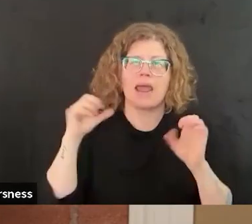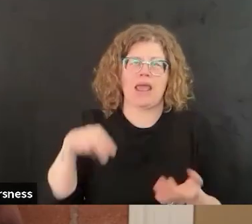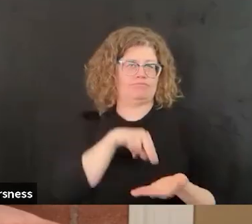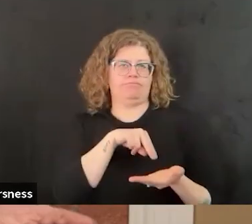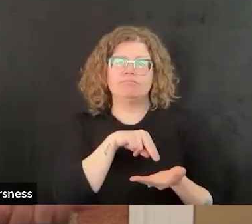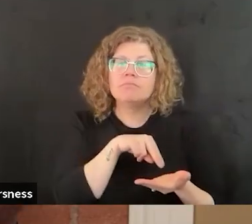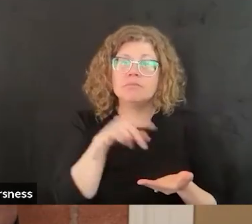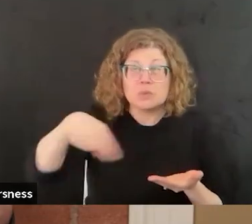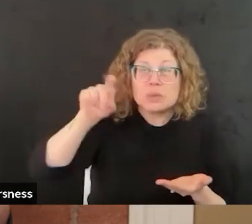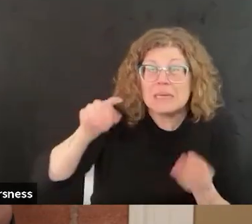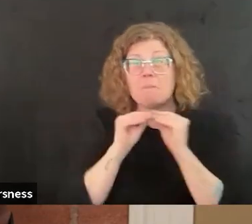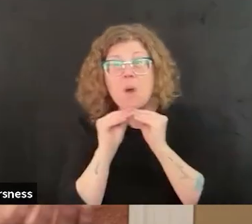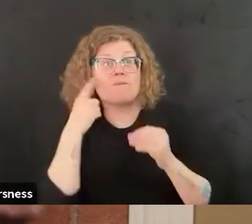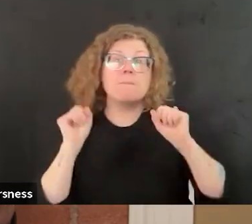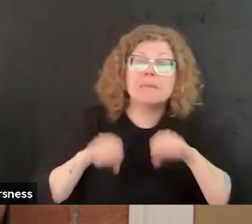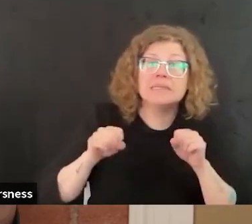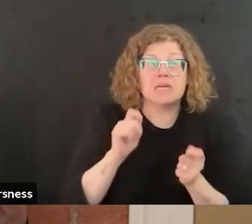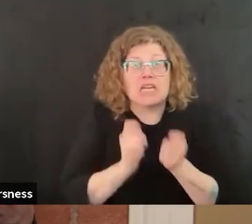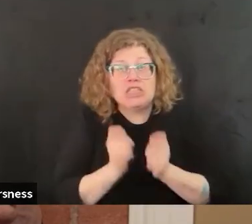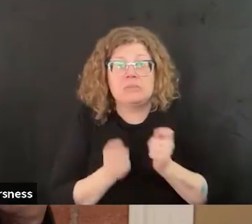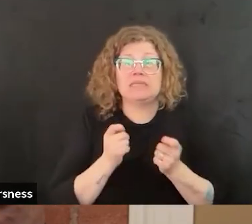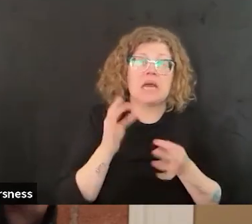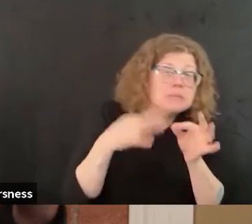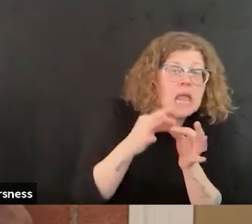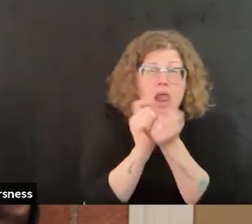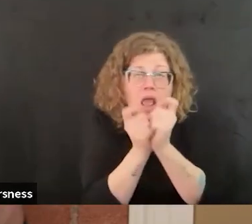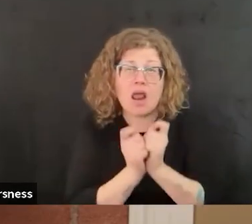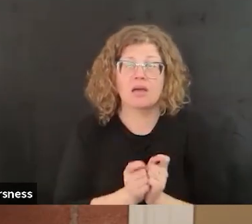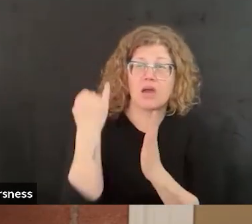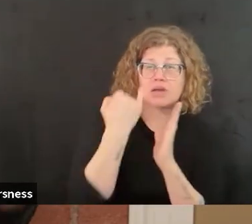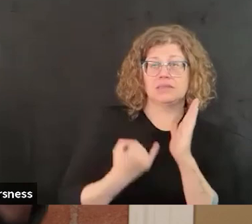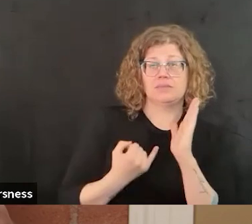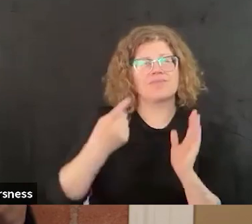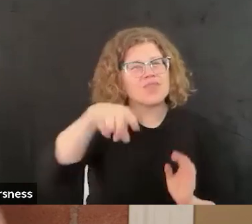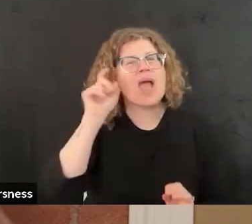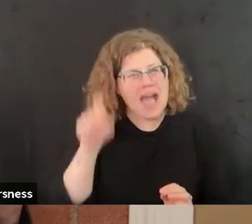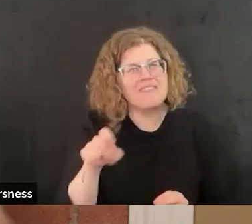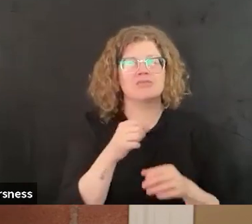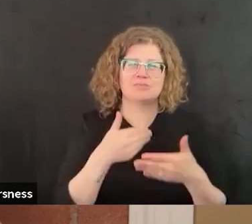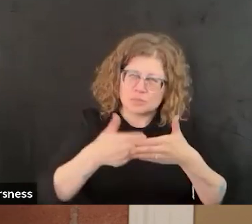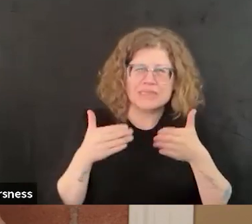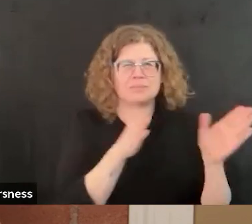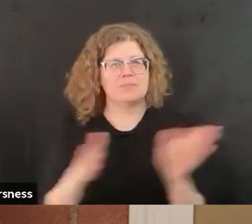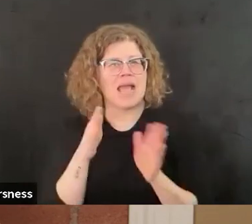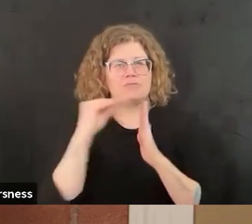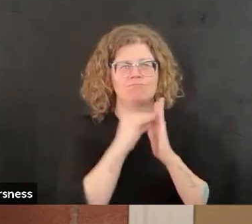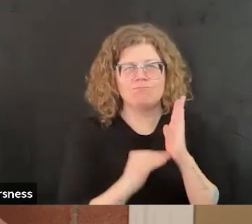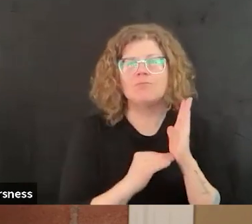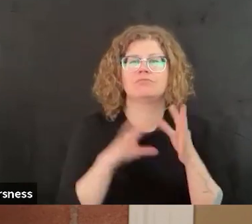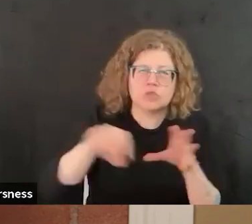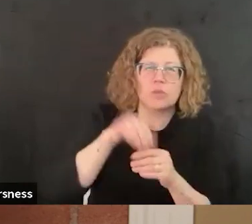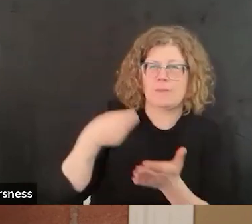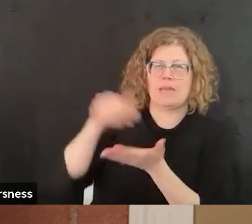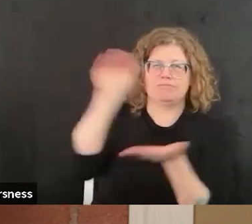room that you need for play and for modifications and changes need to be accounted for from the very beginning of your project.